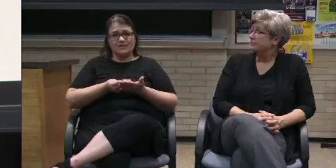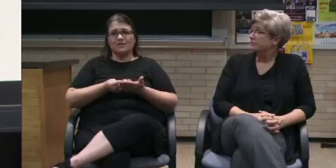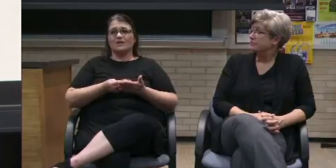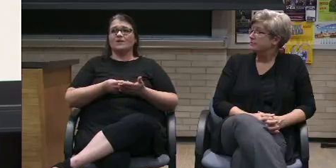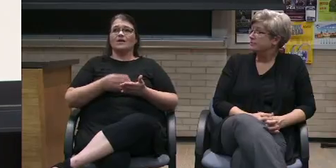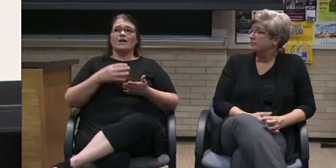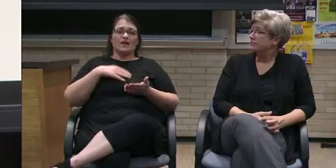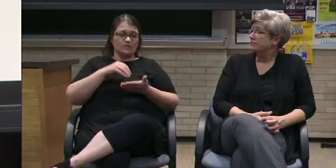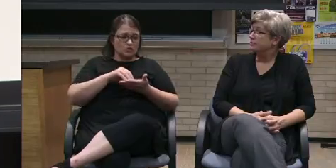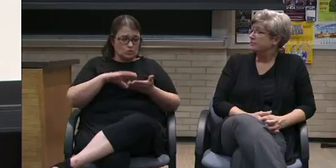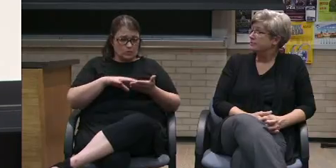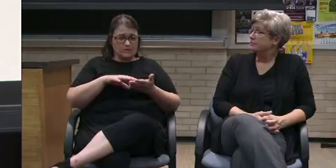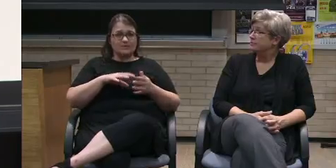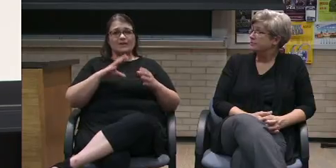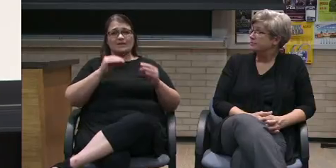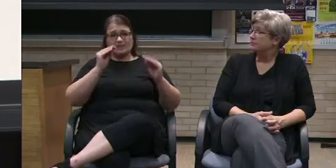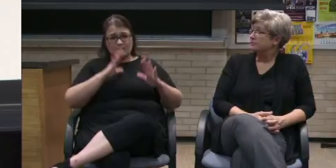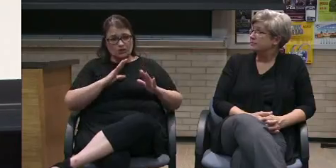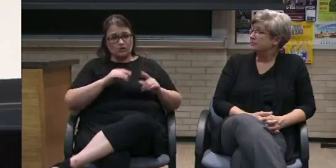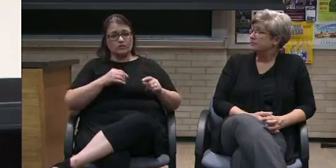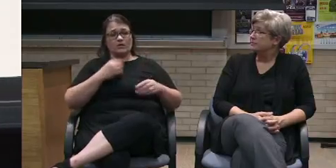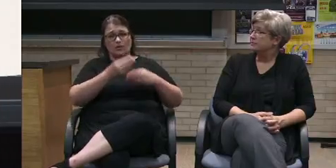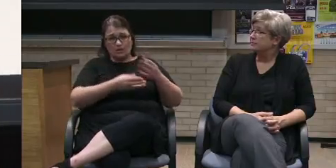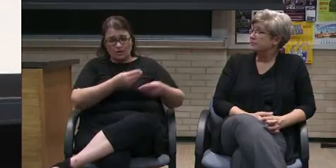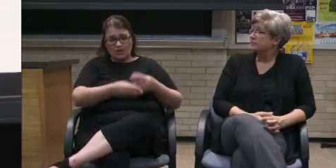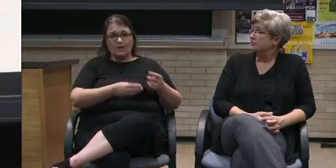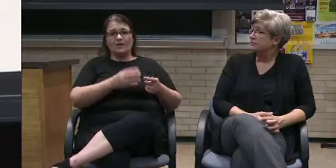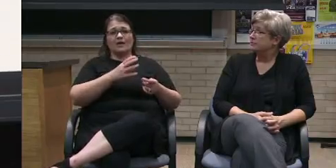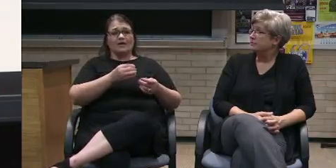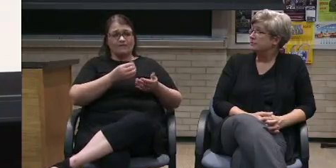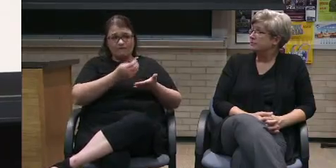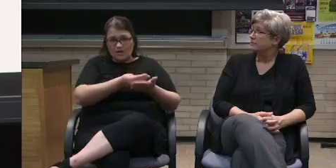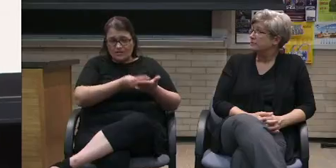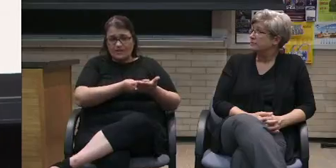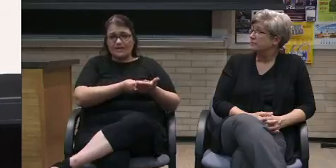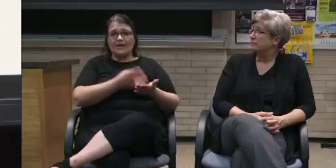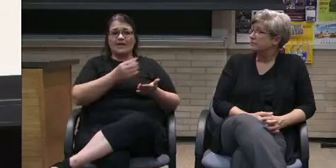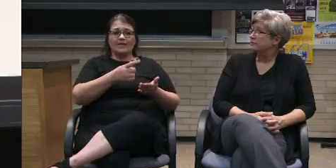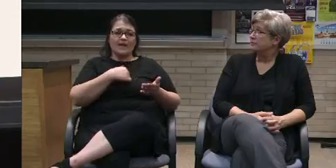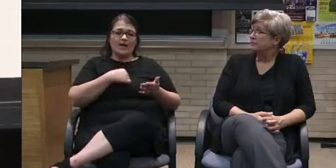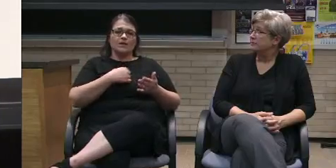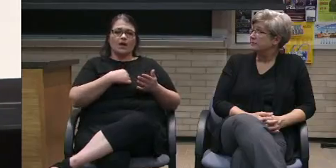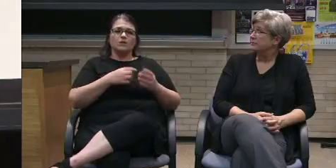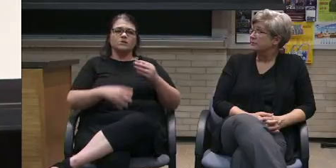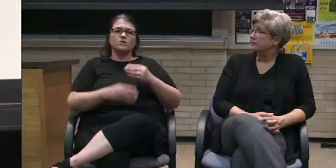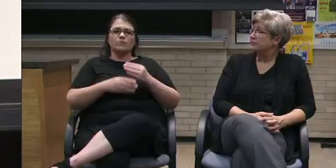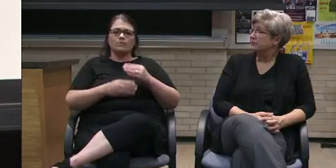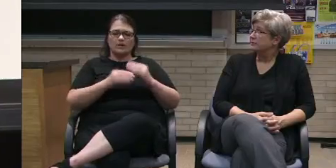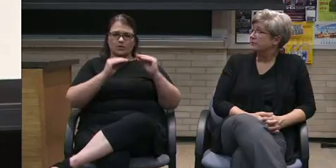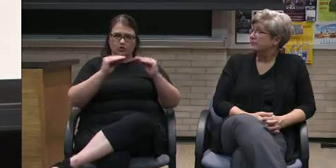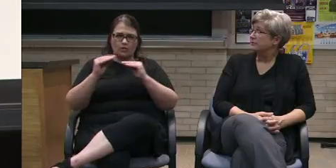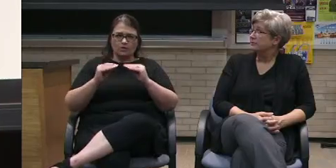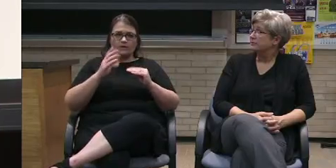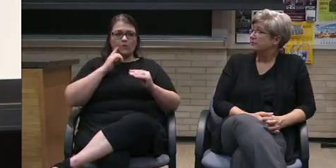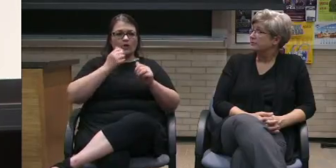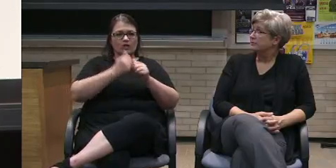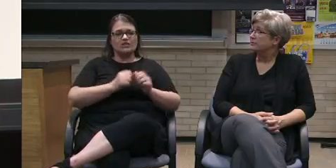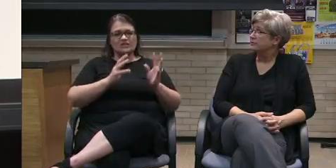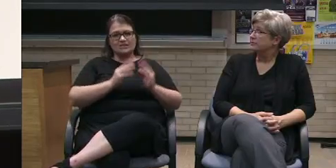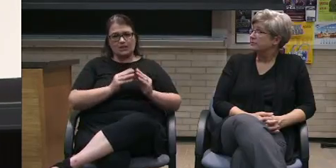at level. They get a third course on load to do supplemental instruction. So for each section, it's costing me $3,000. We